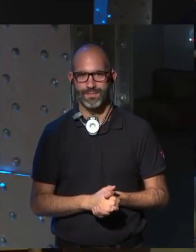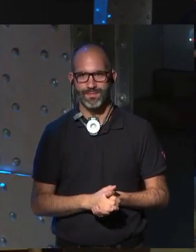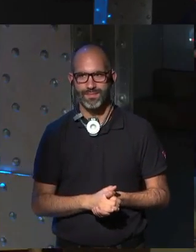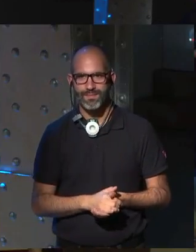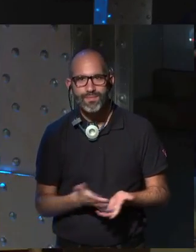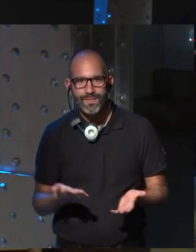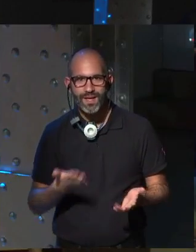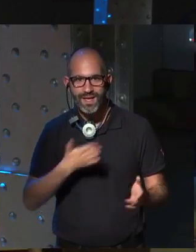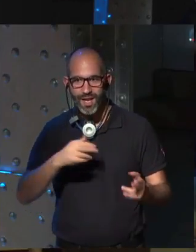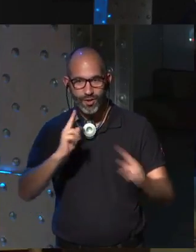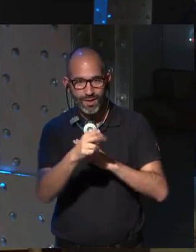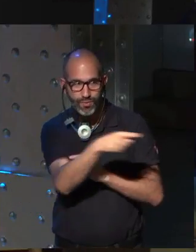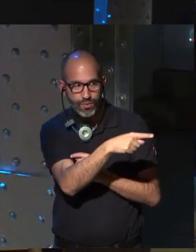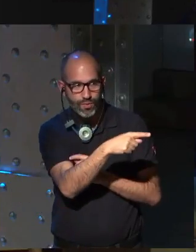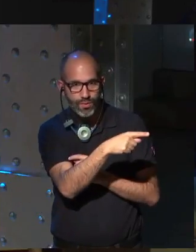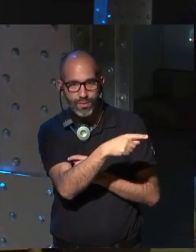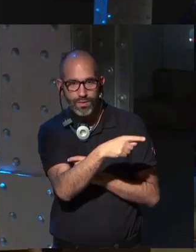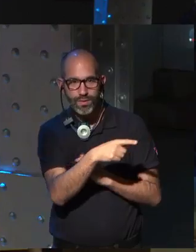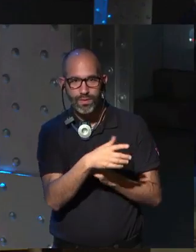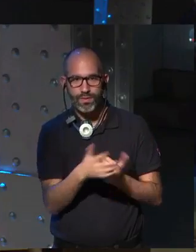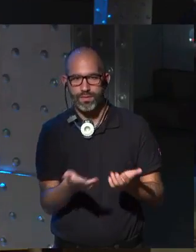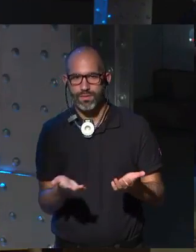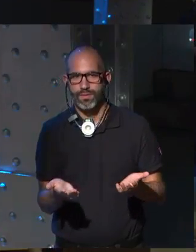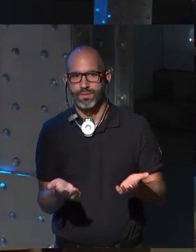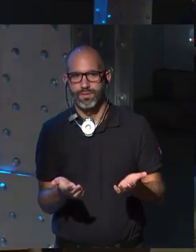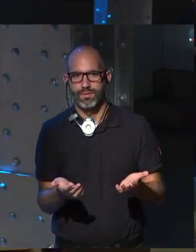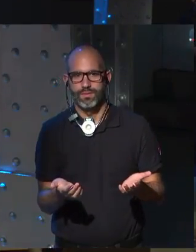Yo quiero ahora, me gusta ahora. I like it now.